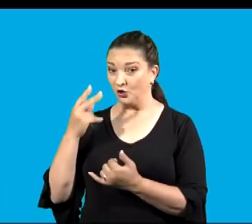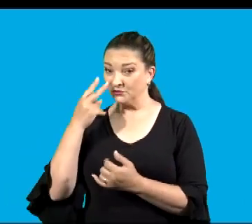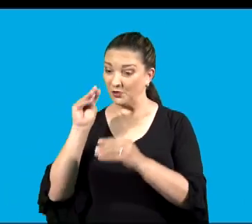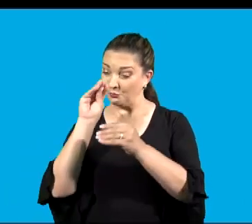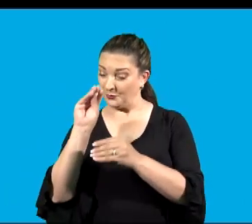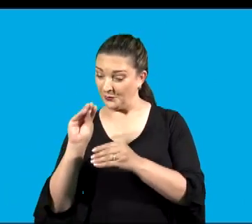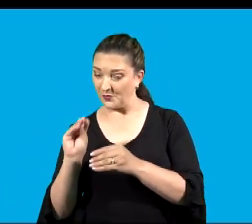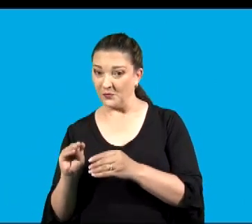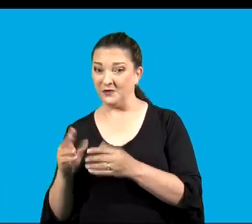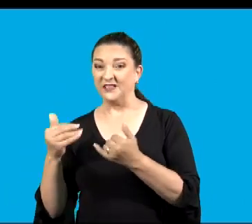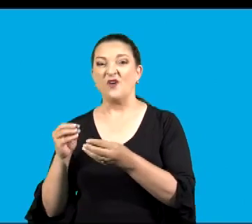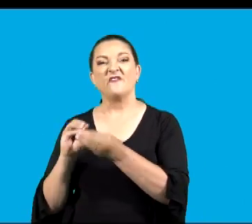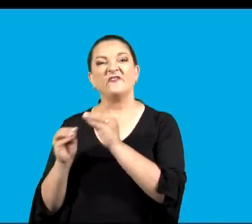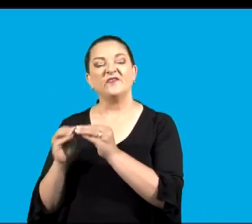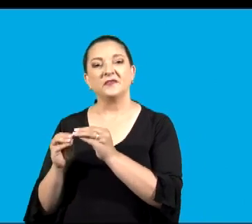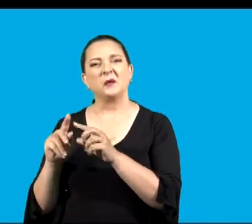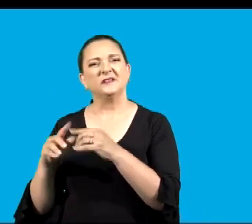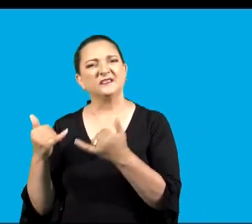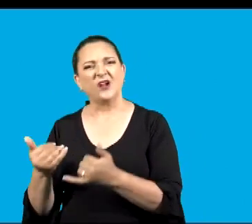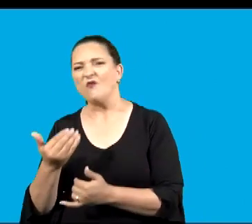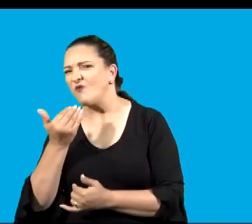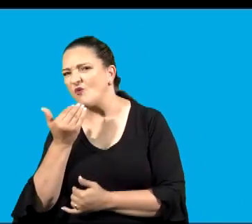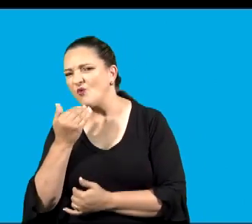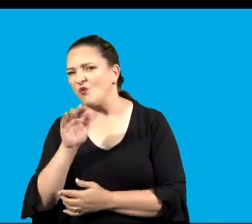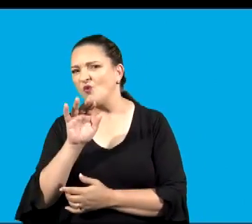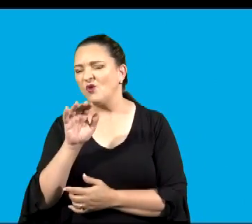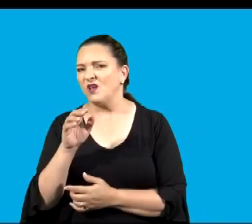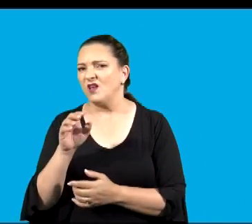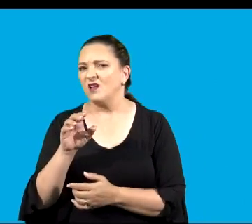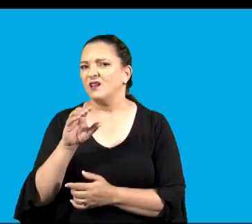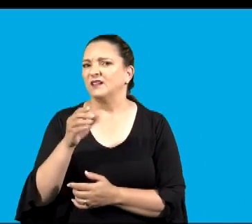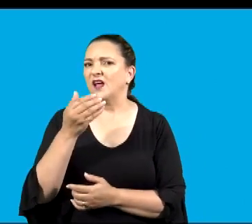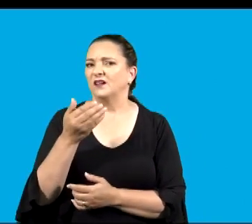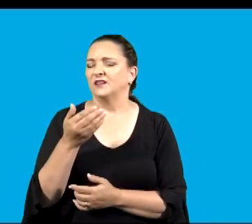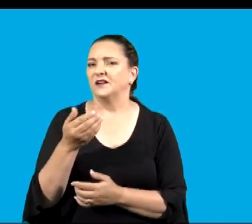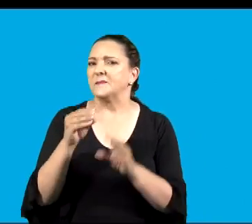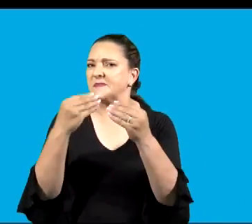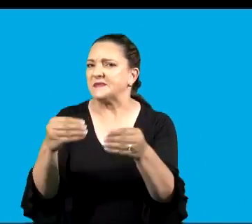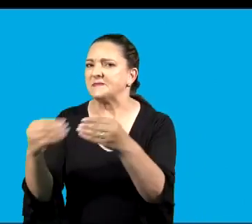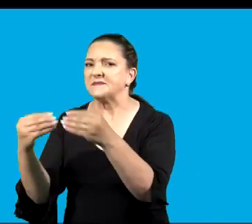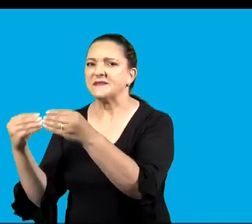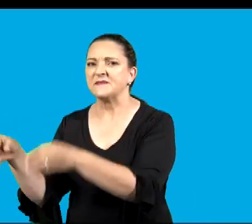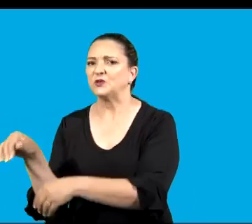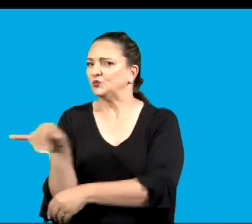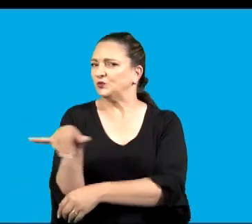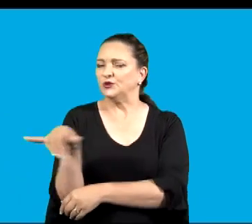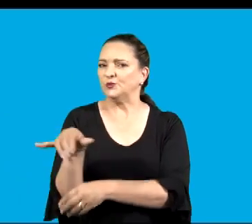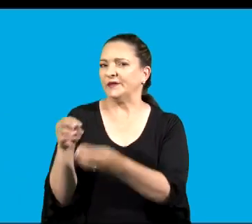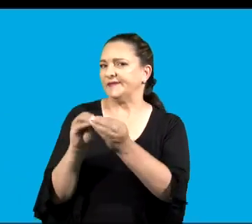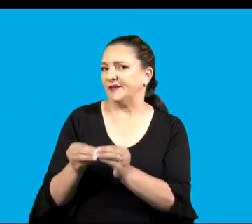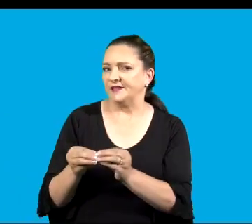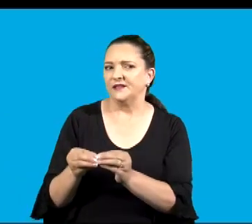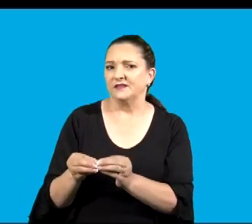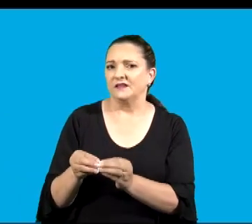this amount that was understated, to whom am I going to correct it if I'm to record it in the list? Is it to